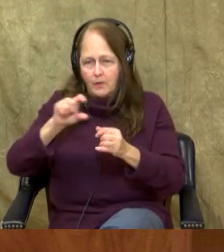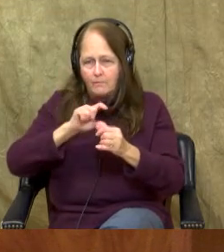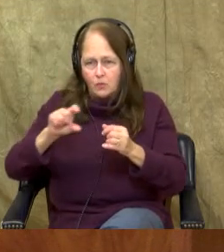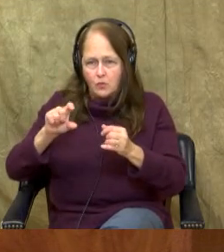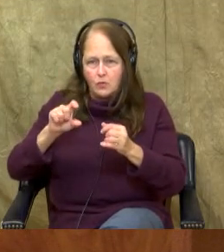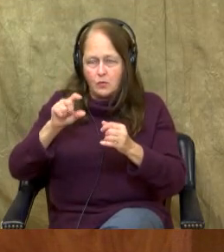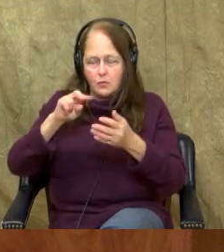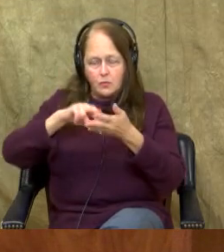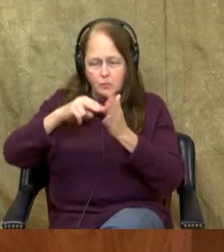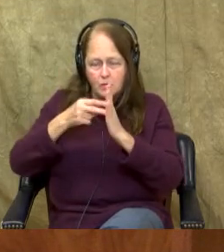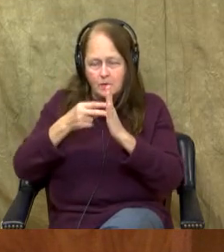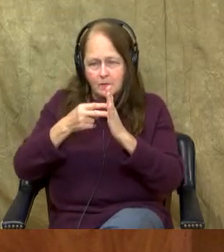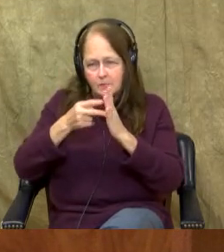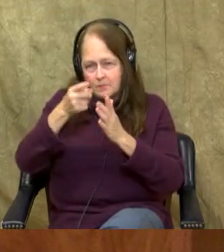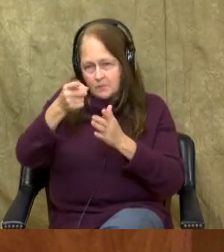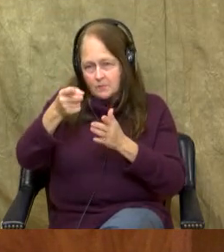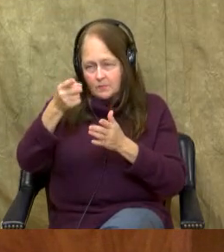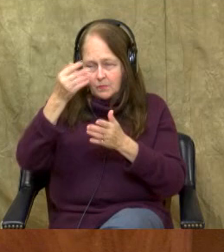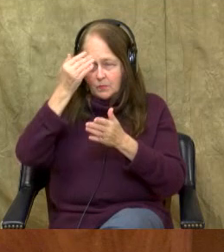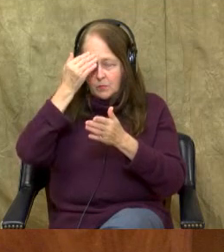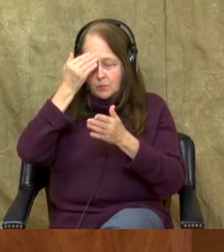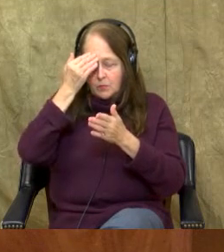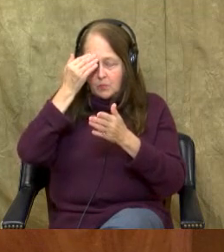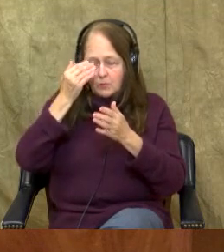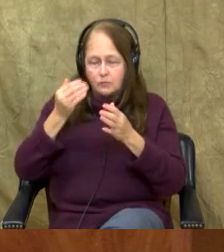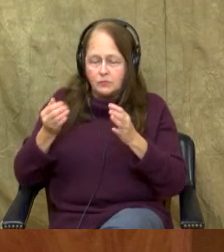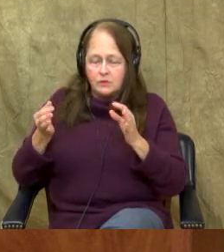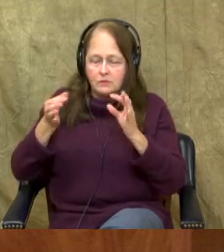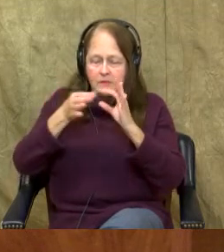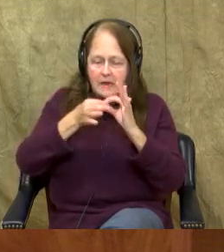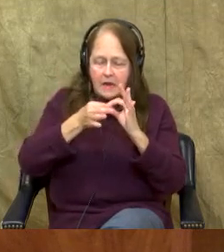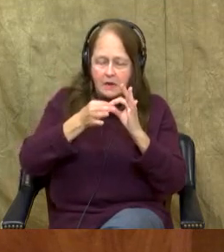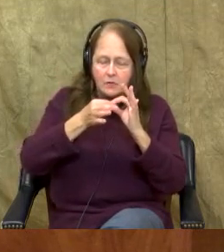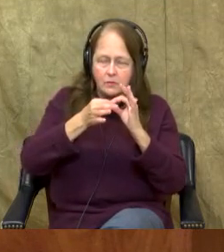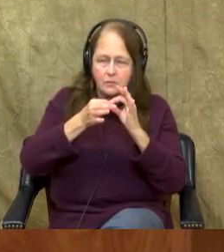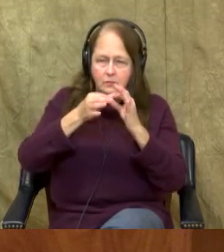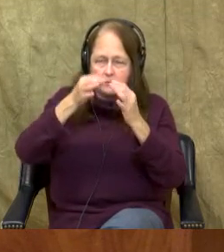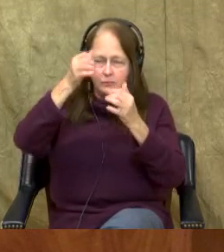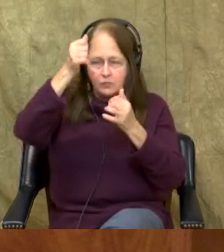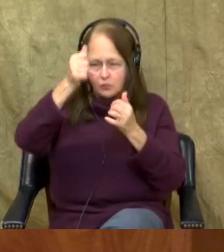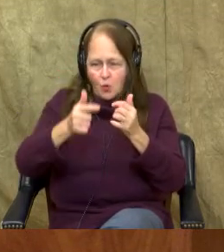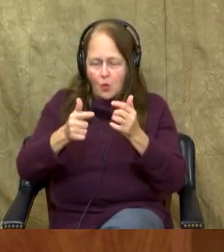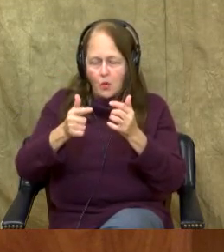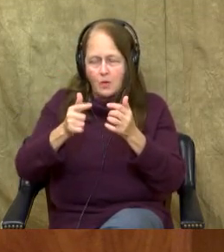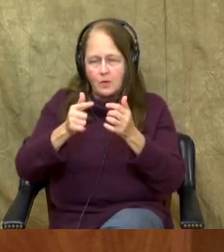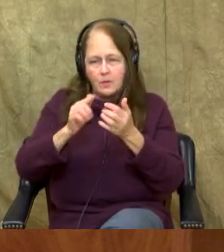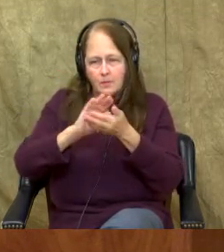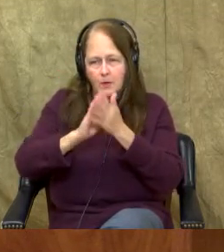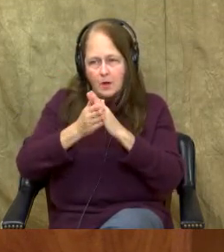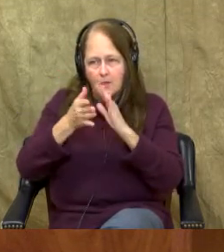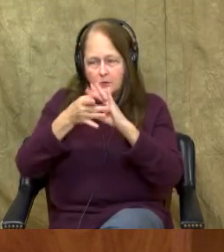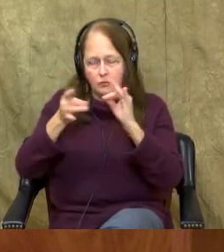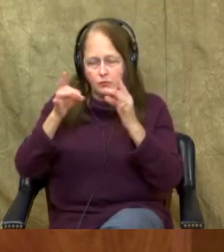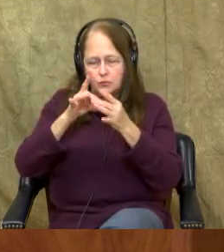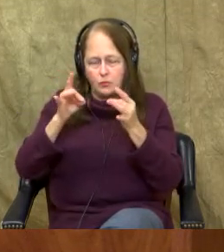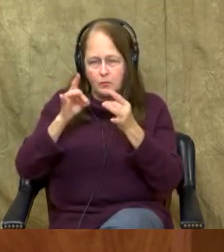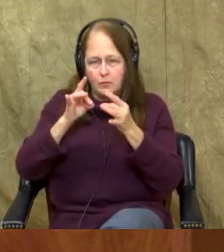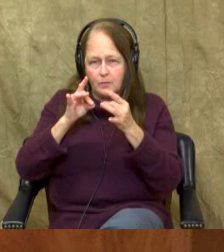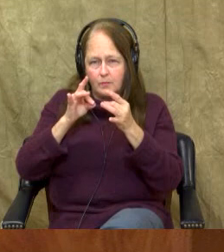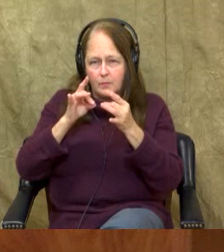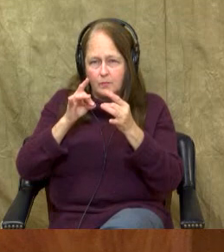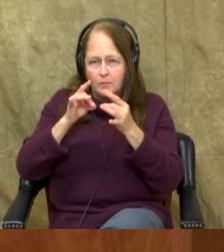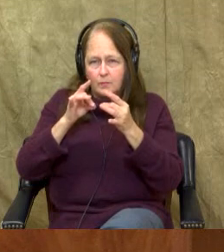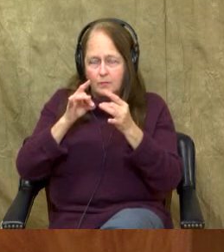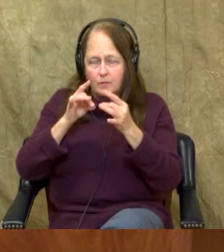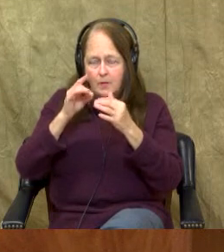stanza, how it connected to the one before it as well as after it. We noticed how each